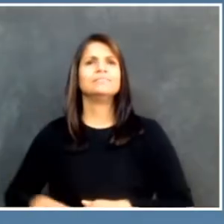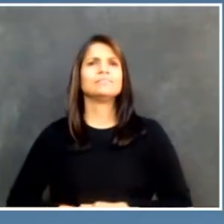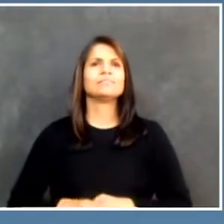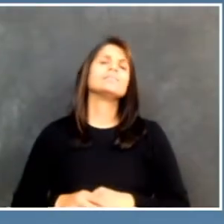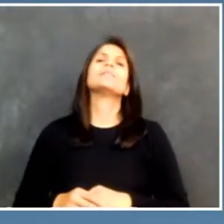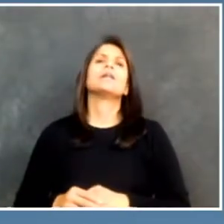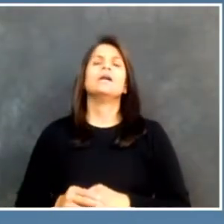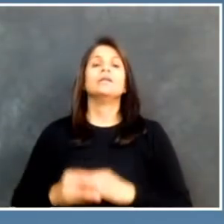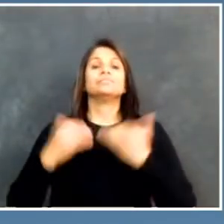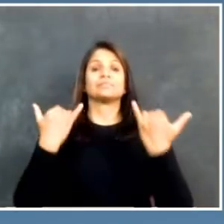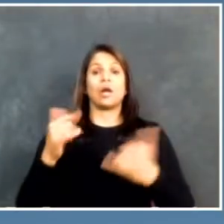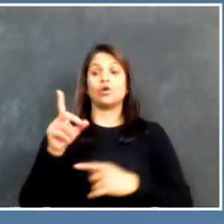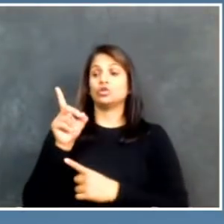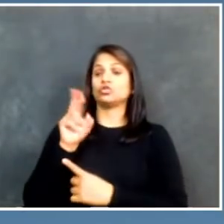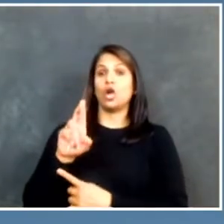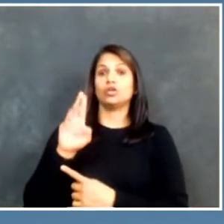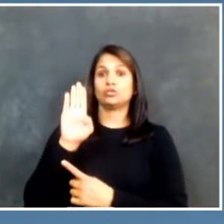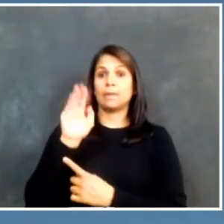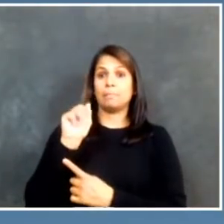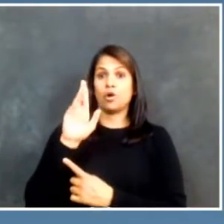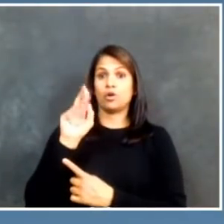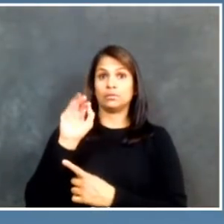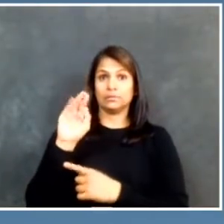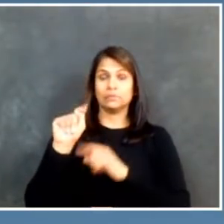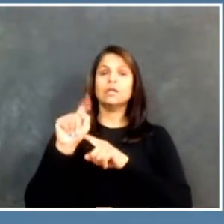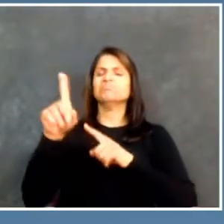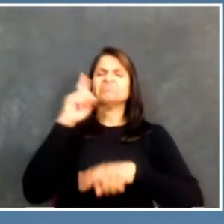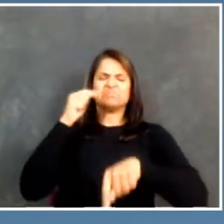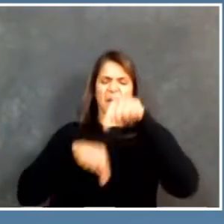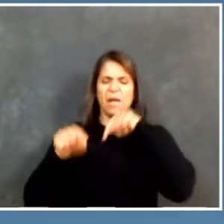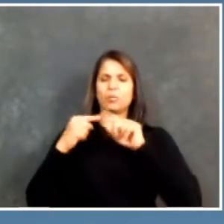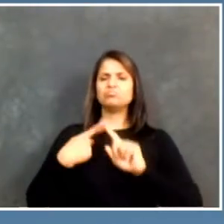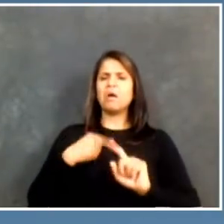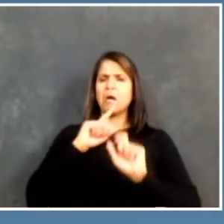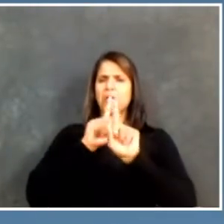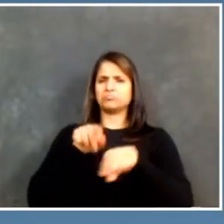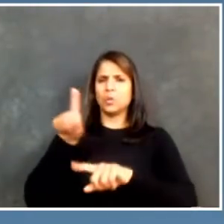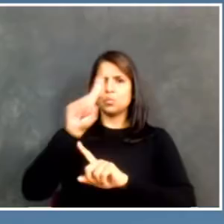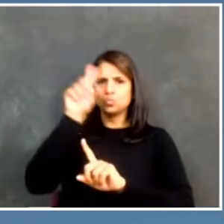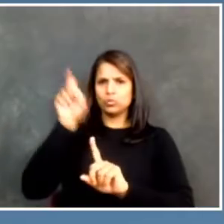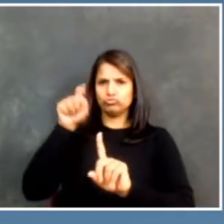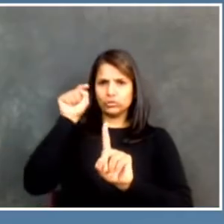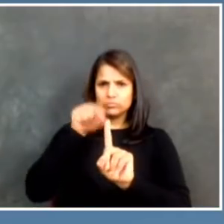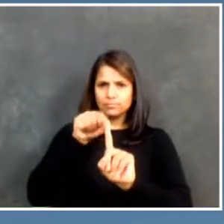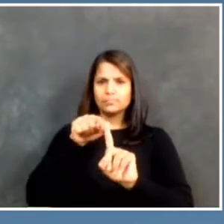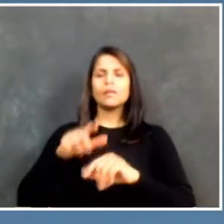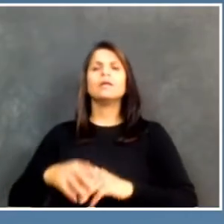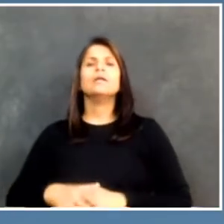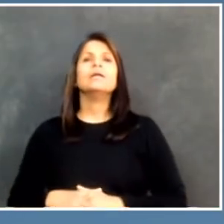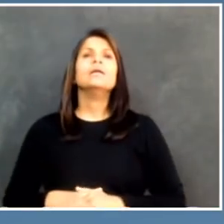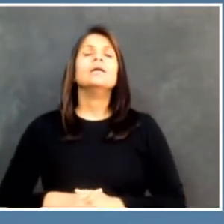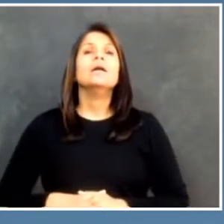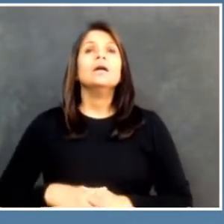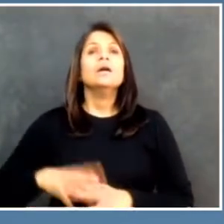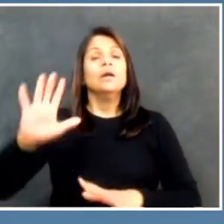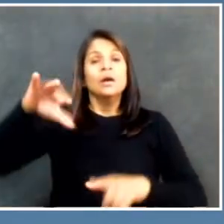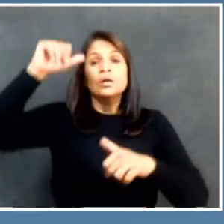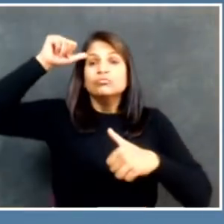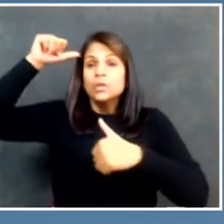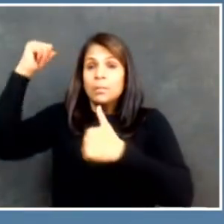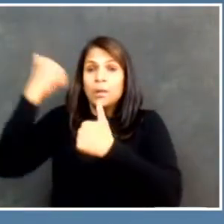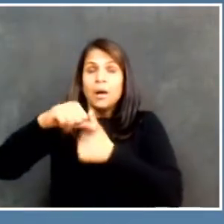the totality of those who were probable COVID related deaths. But when you look at it